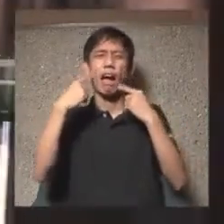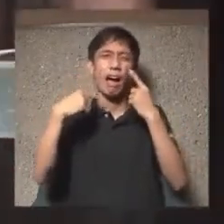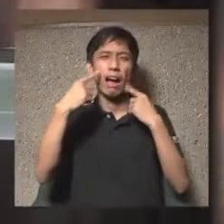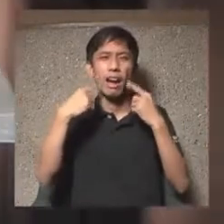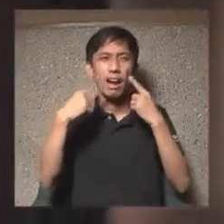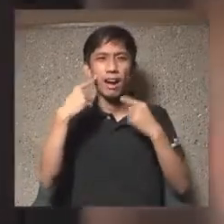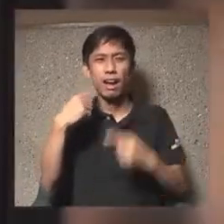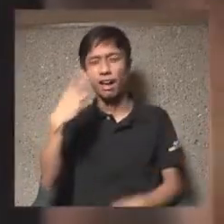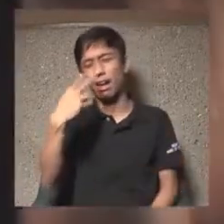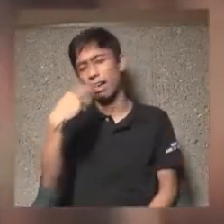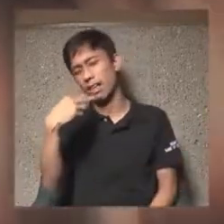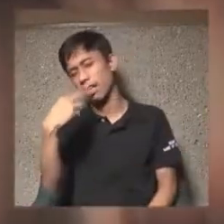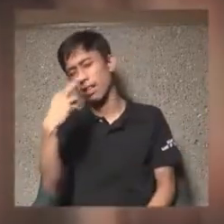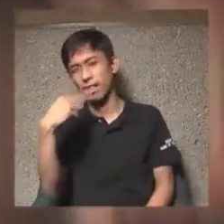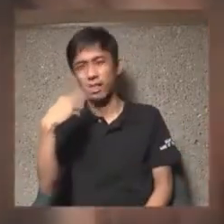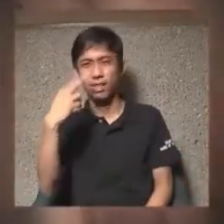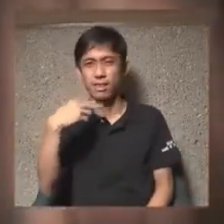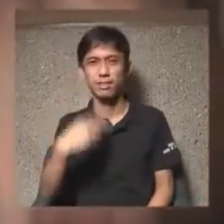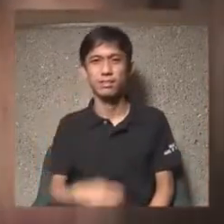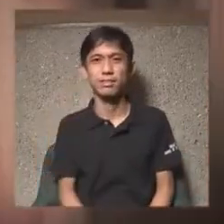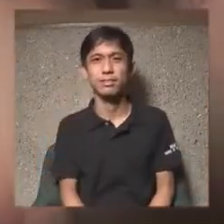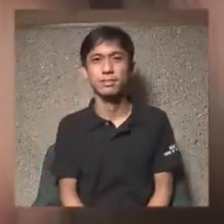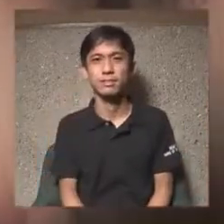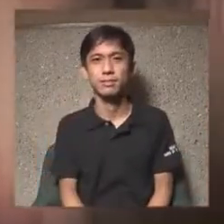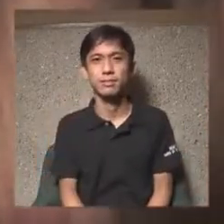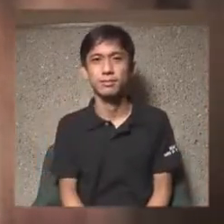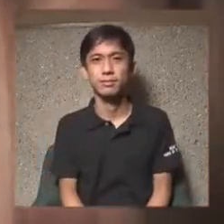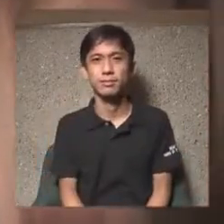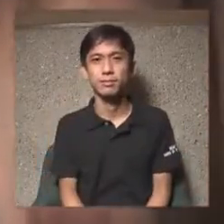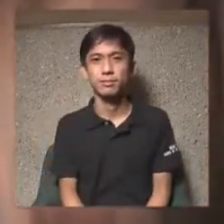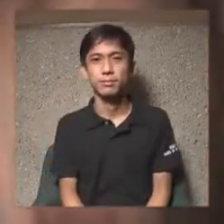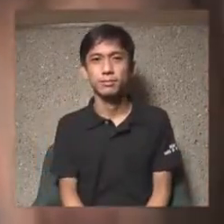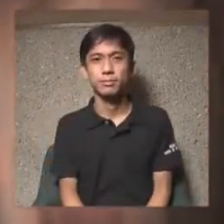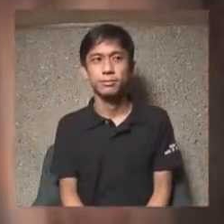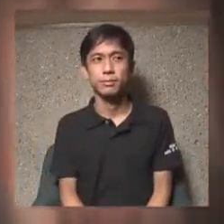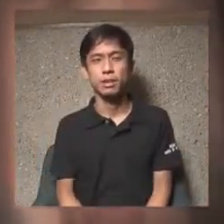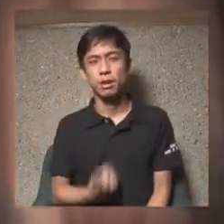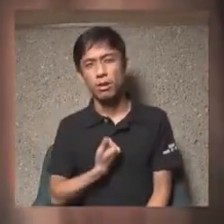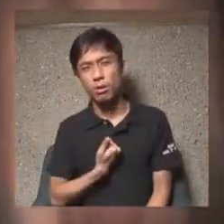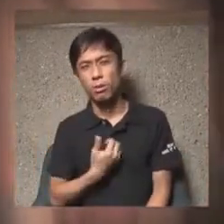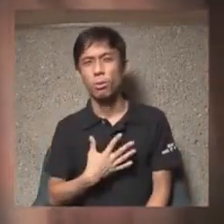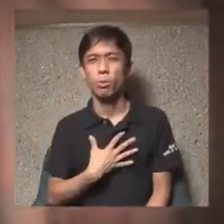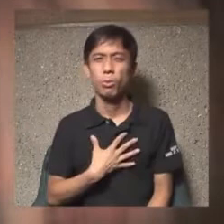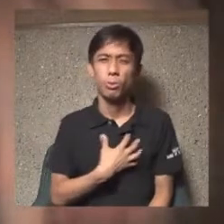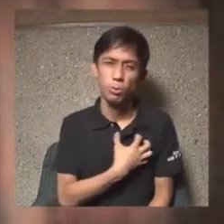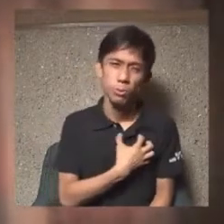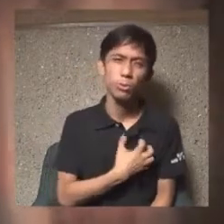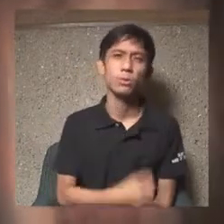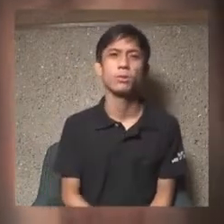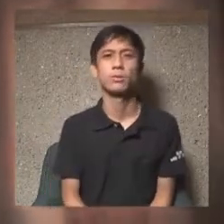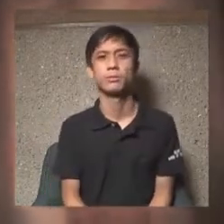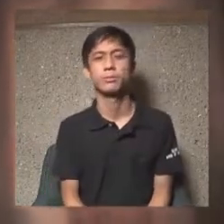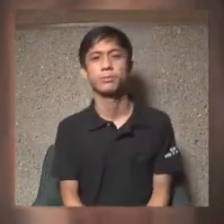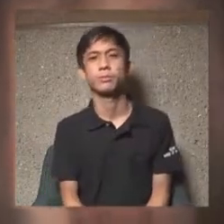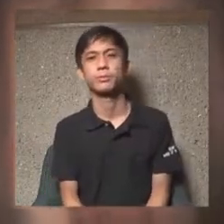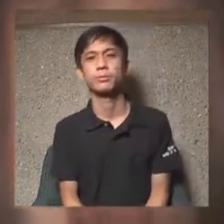He or she hurts himself or herself, despite my warnings.